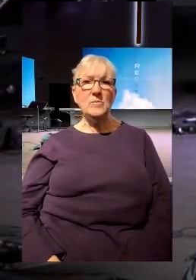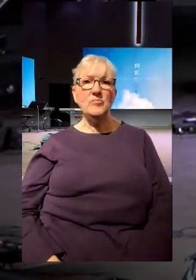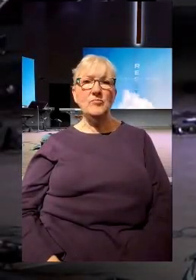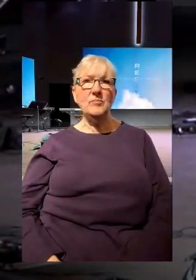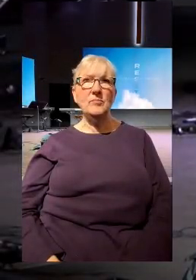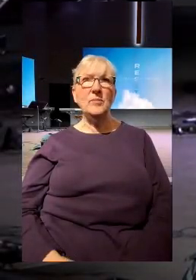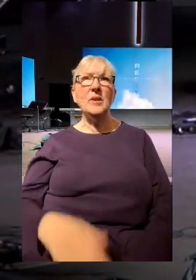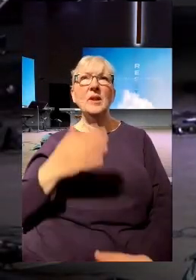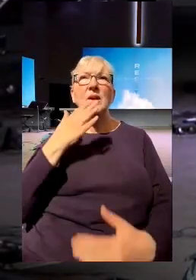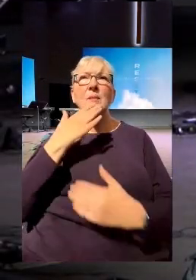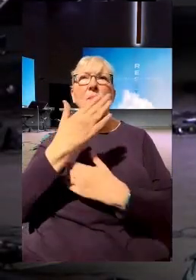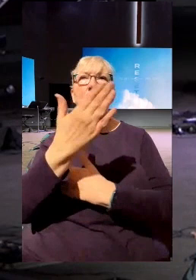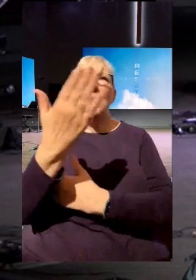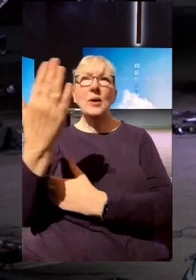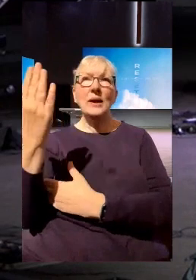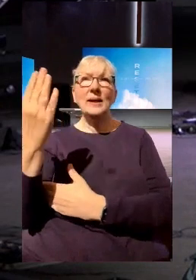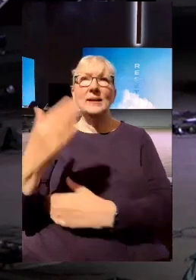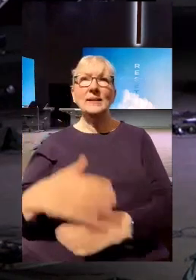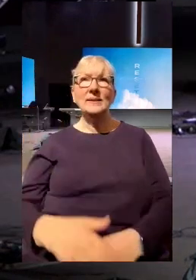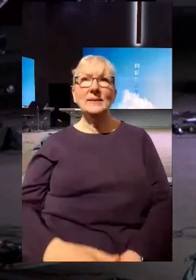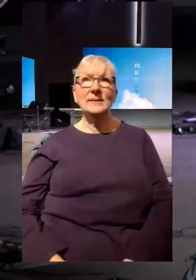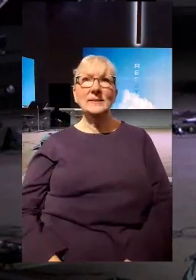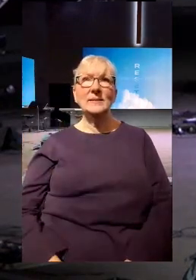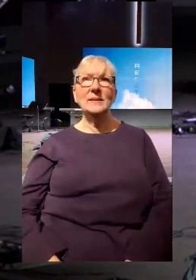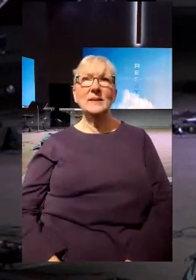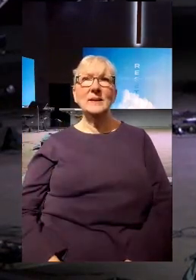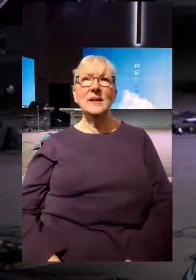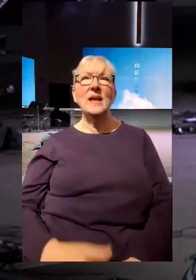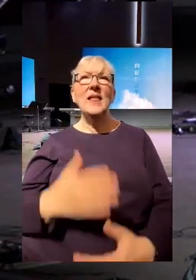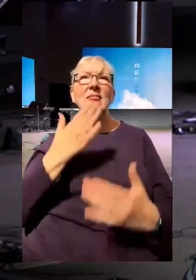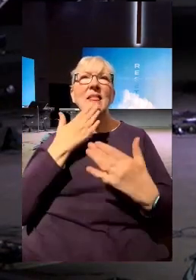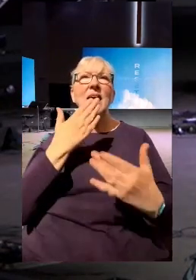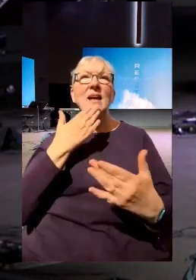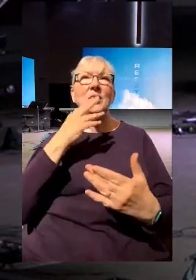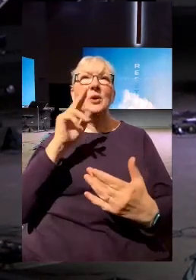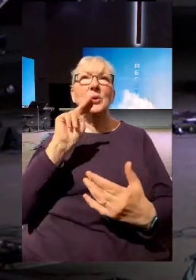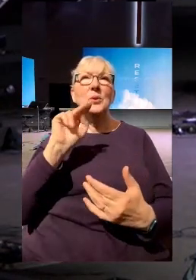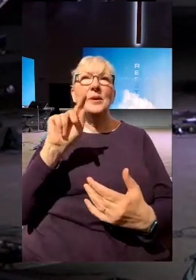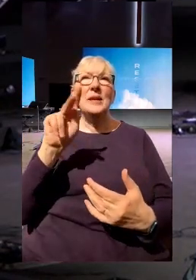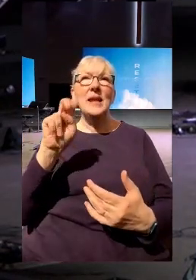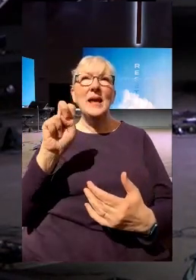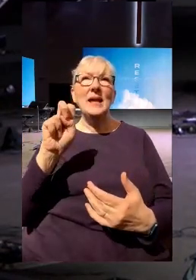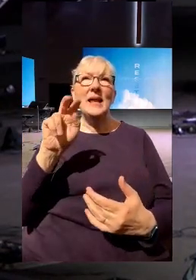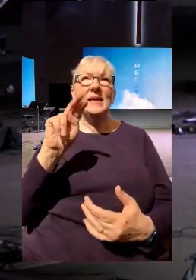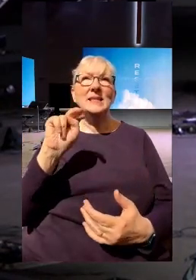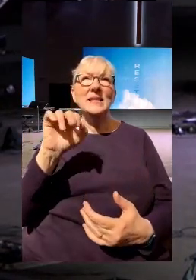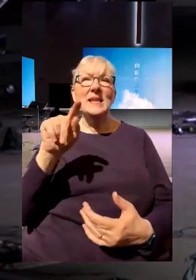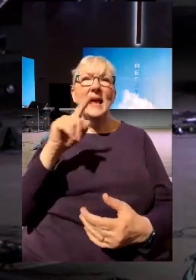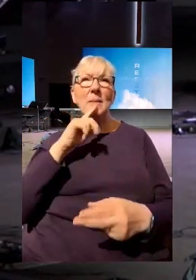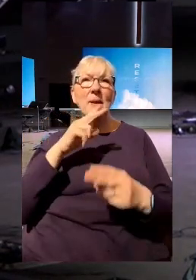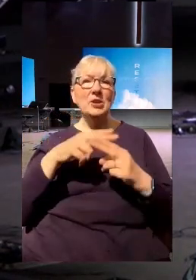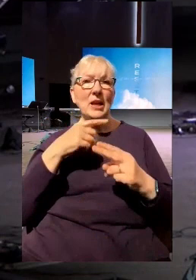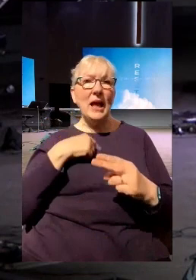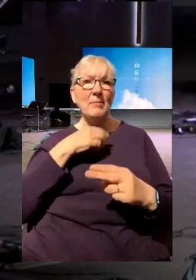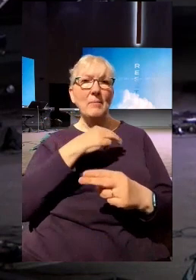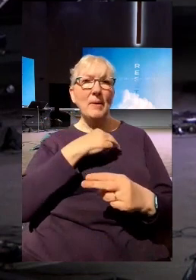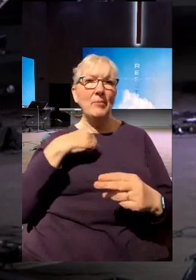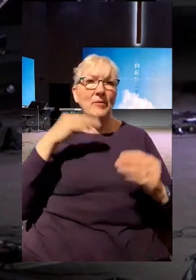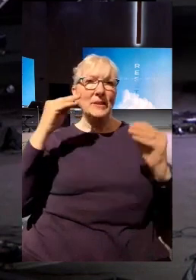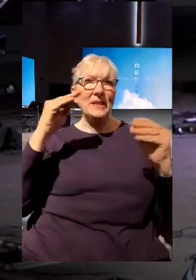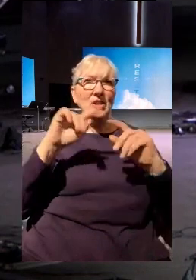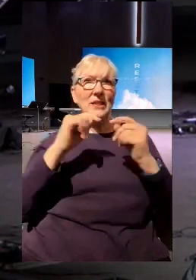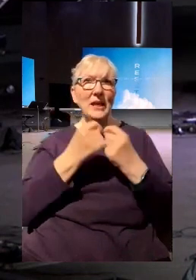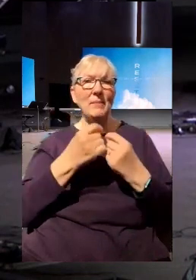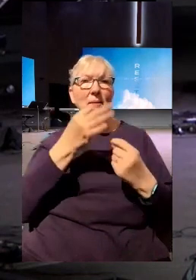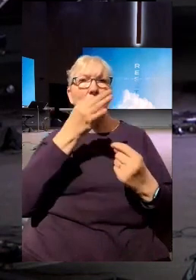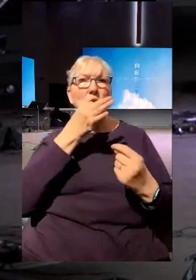Good morning. Thank you, Nate. As Nate said, I'm a member of the teaching team. I'm also rolling off of the elder board in